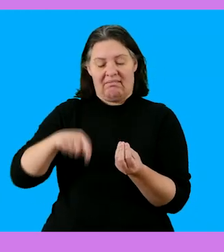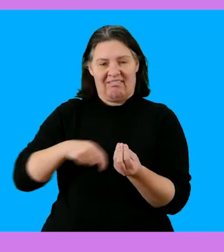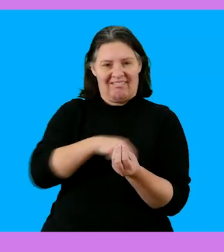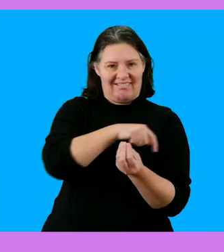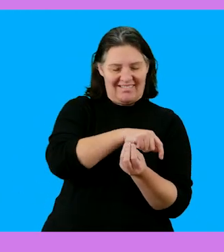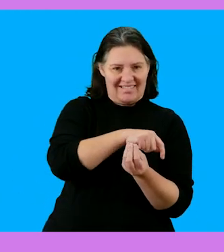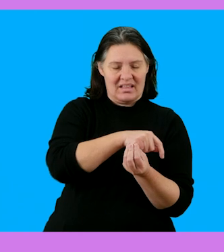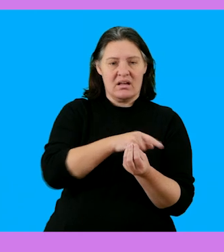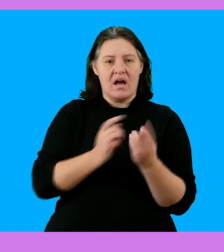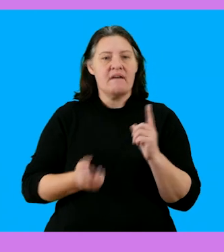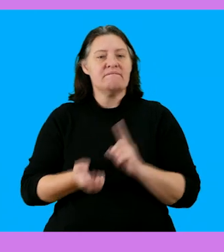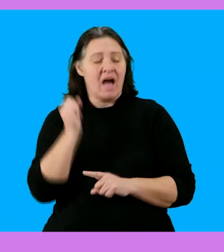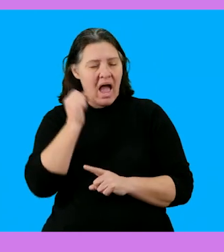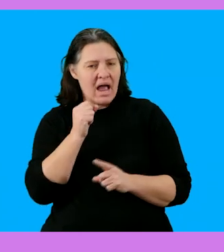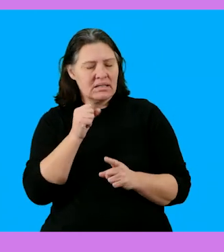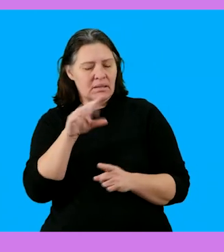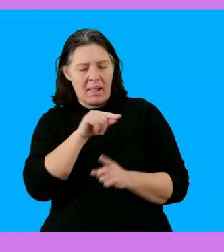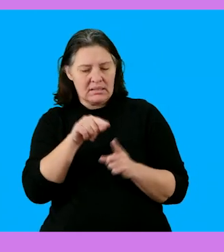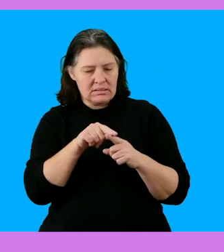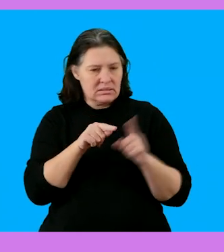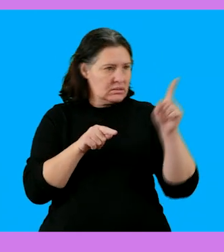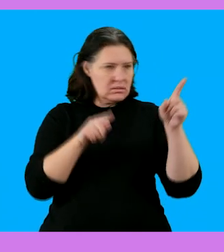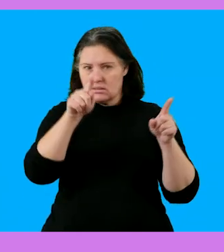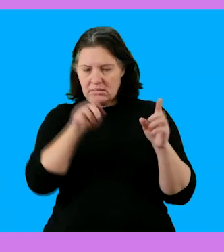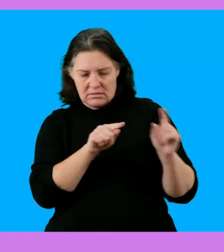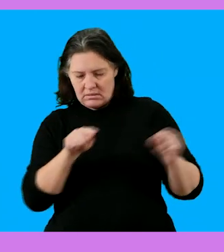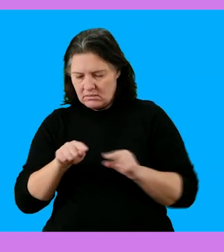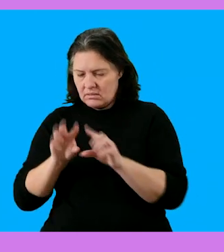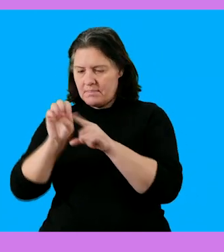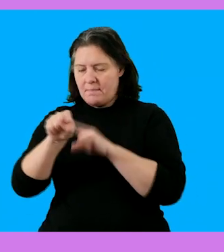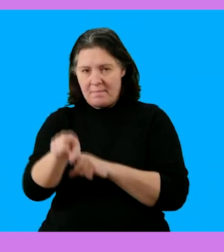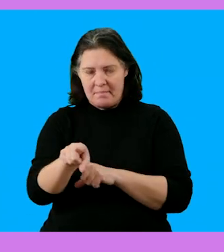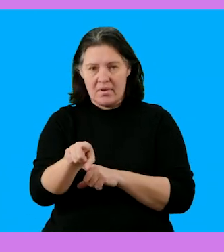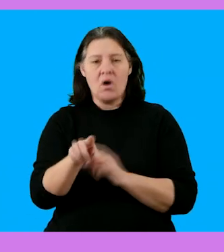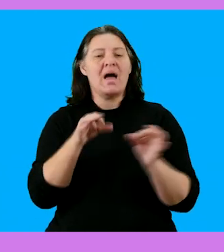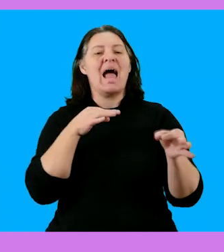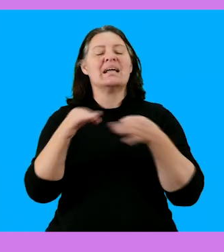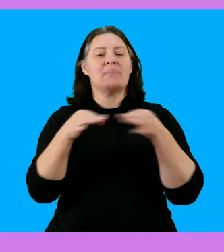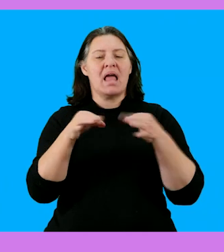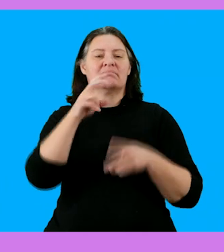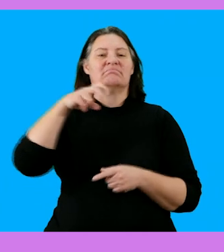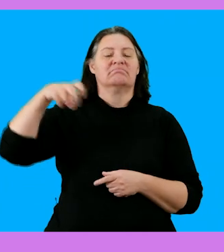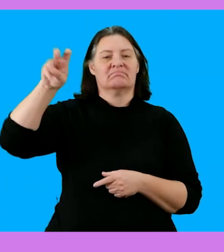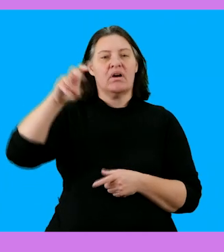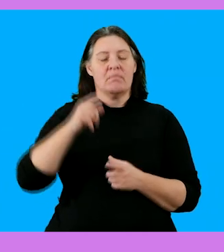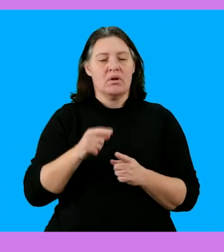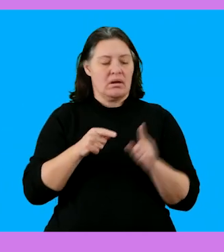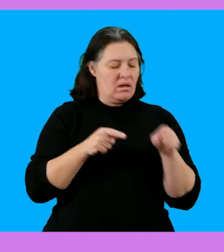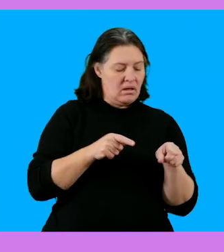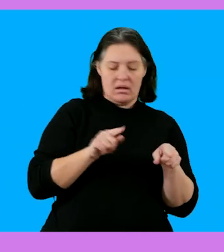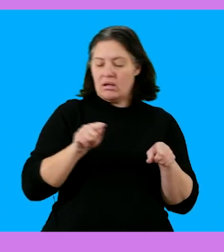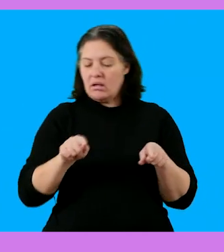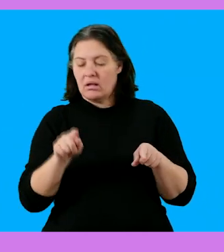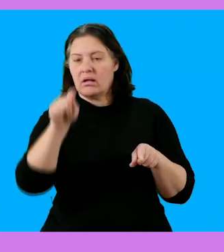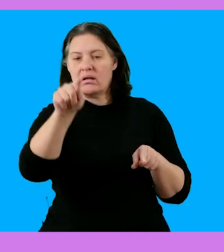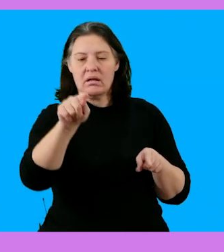surrounding objects. Also, find locations, follow direction, and explain or develop directions for traveling